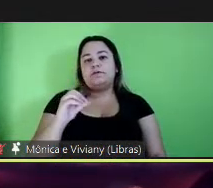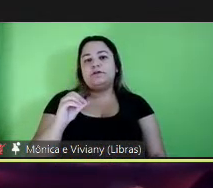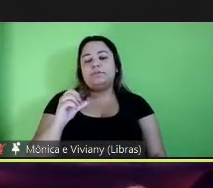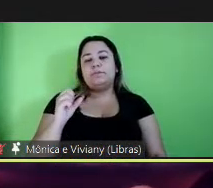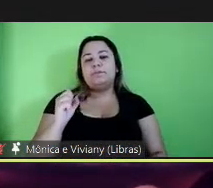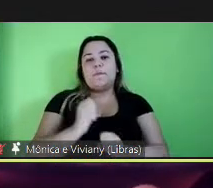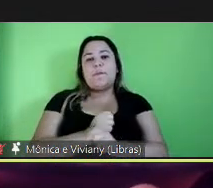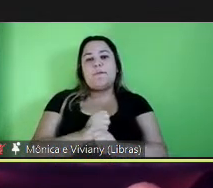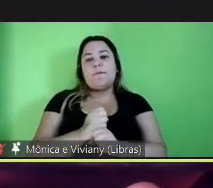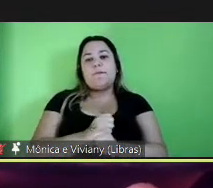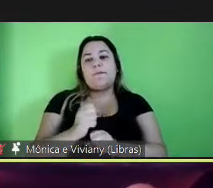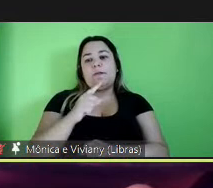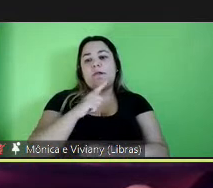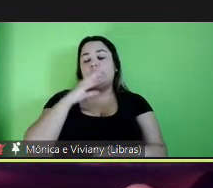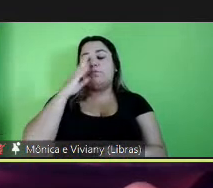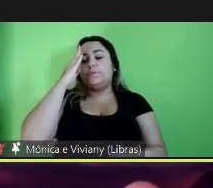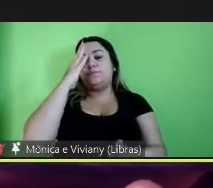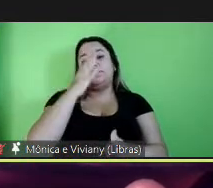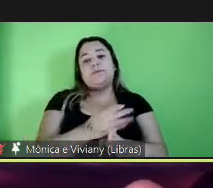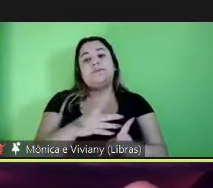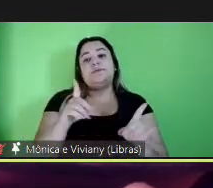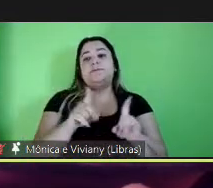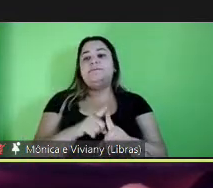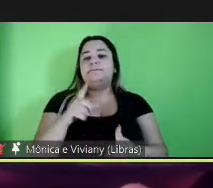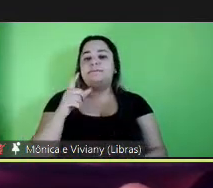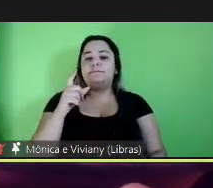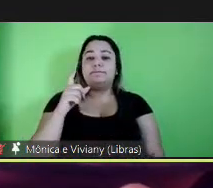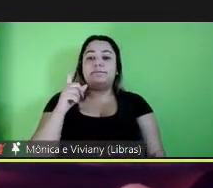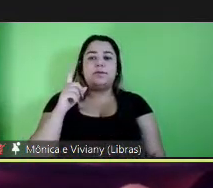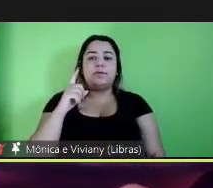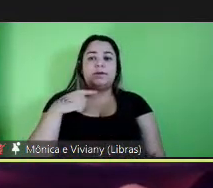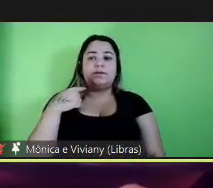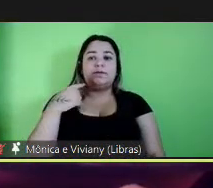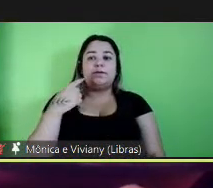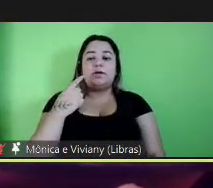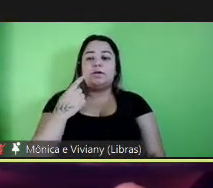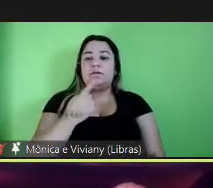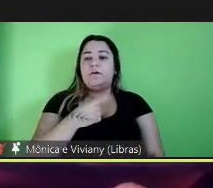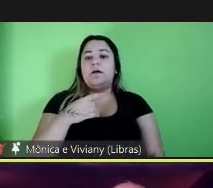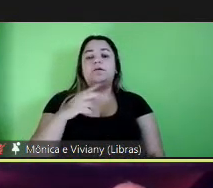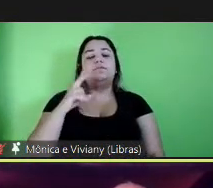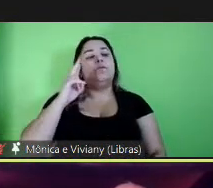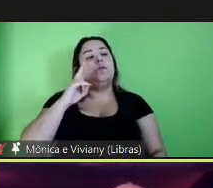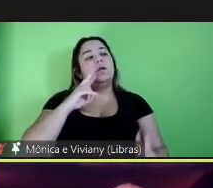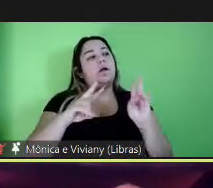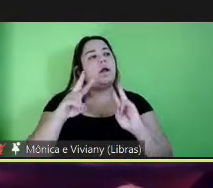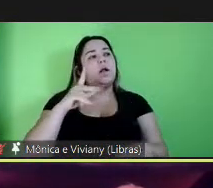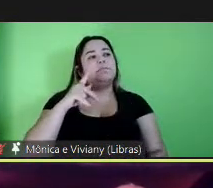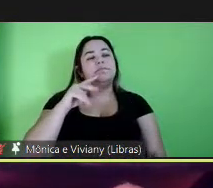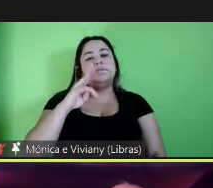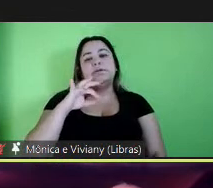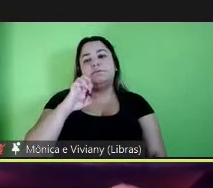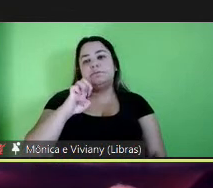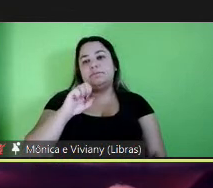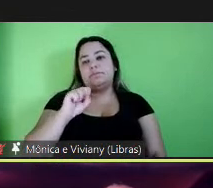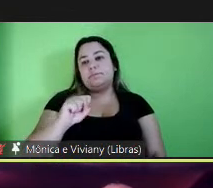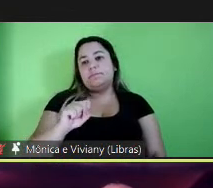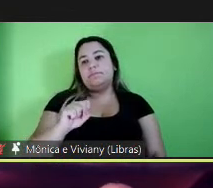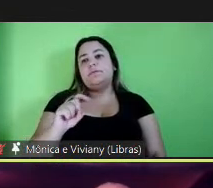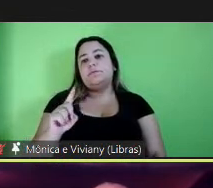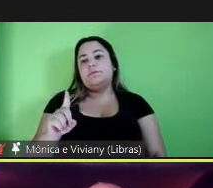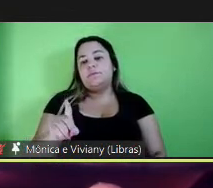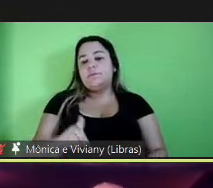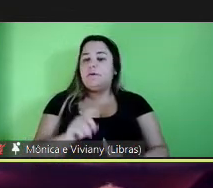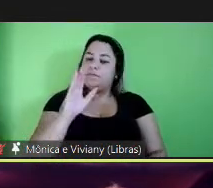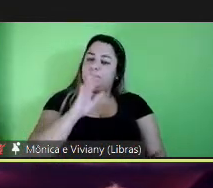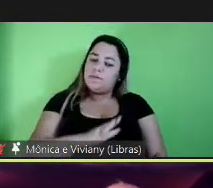Moreover, we've seen that the majority of our diabetic patients are not just children, not just young adults,